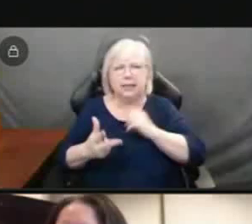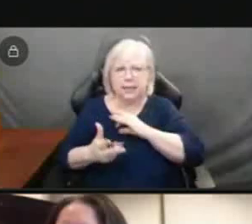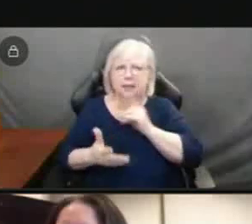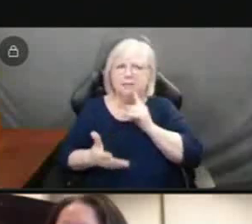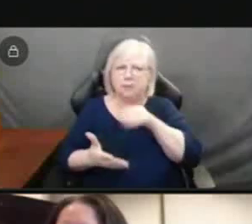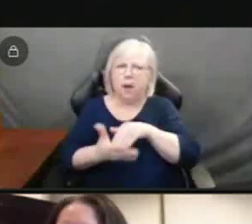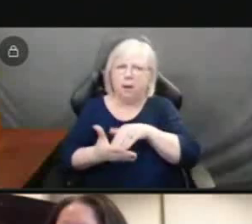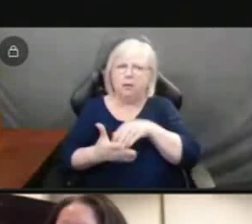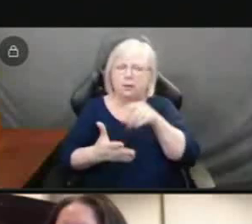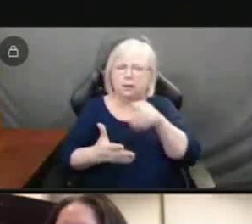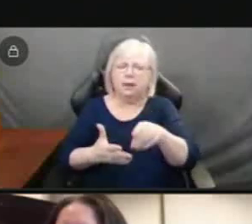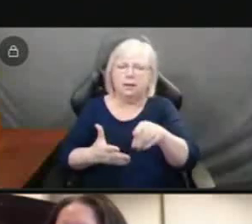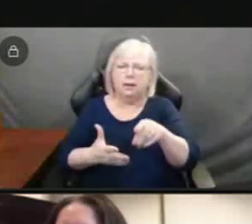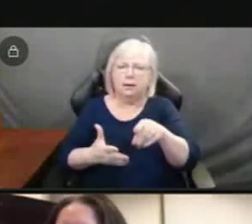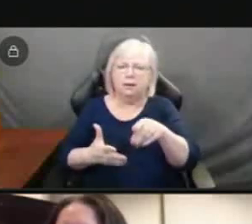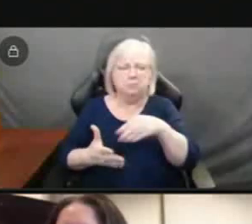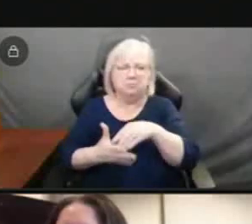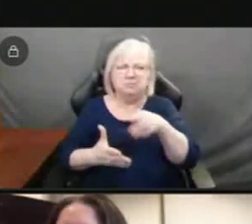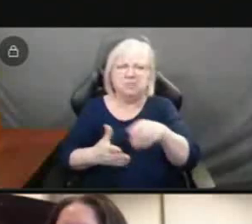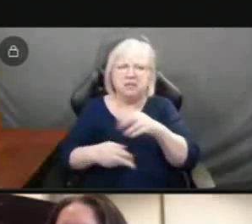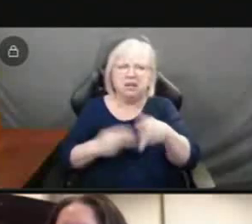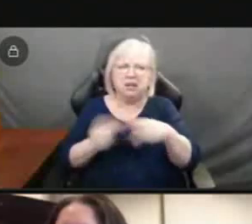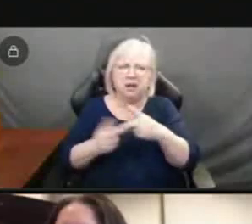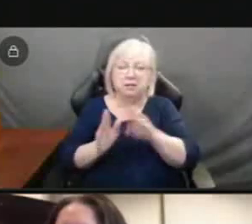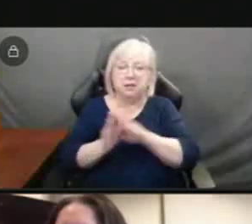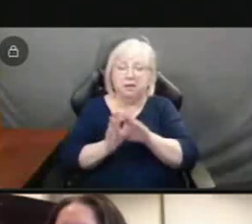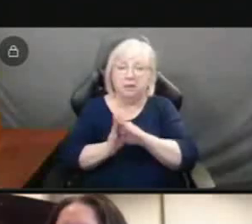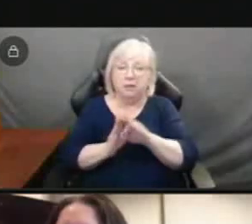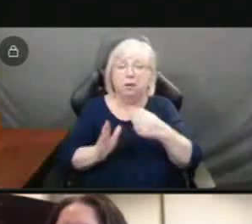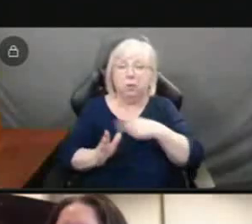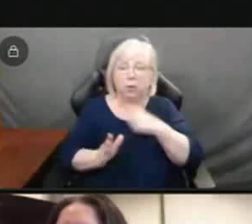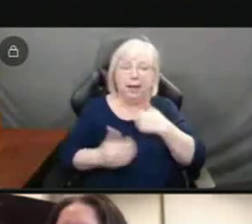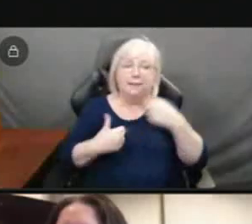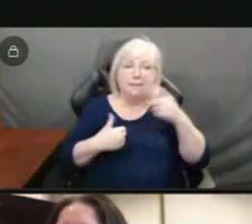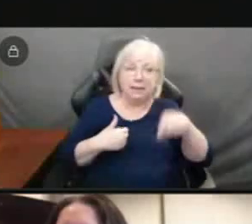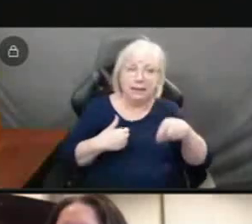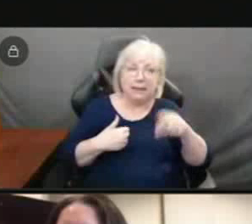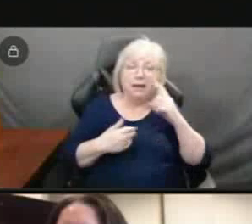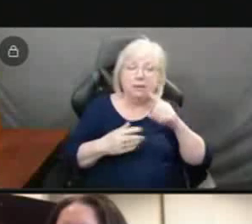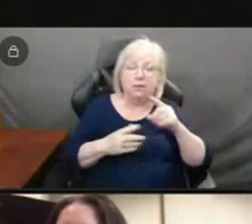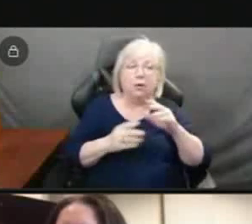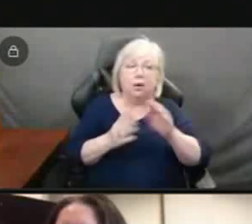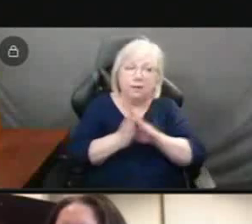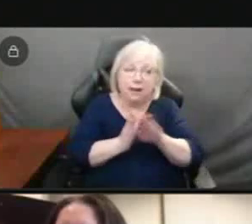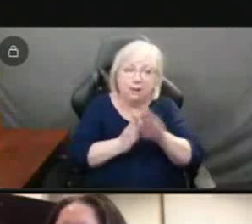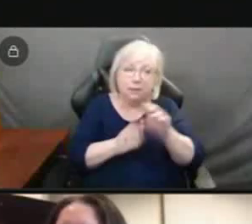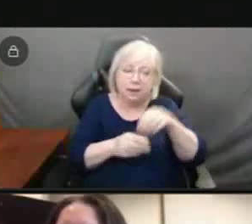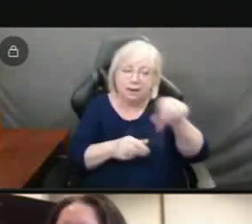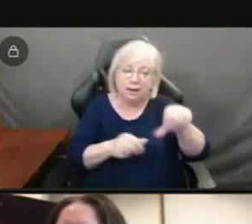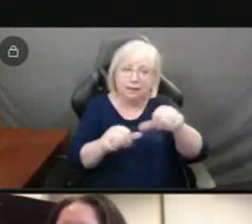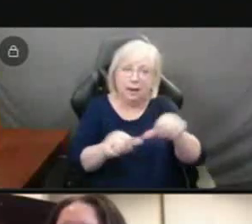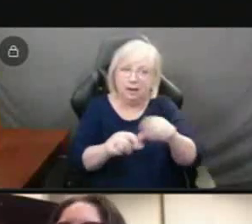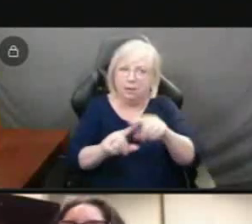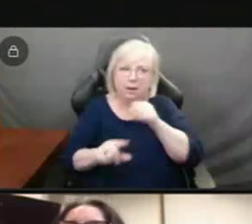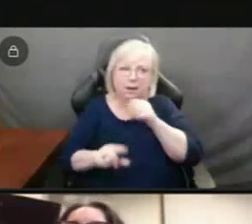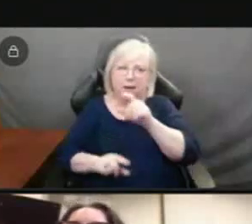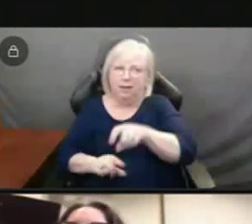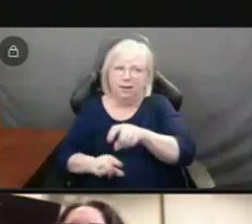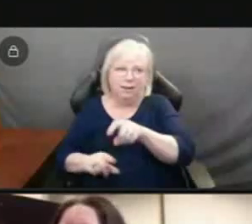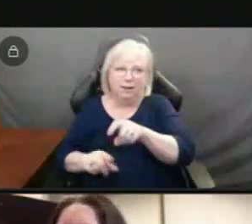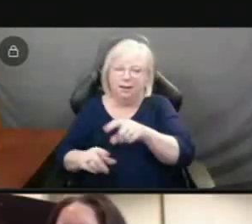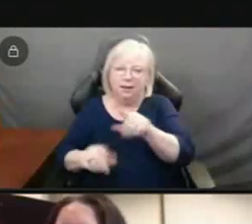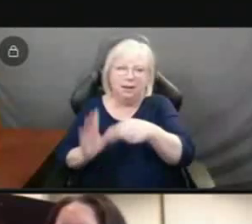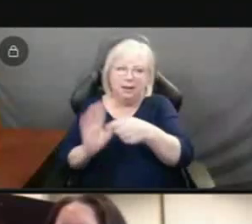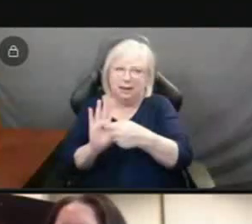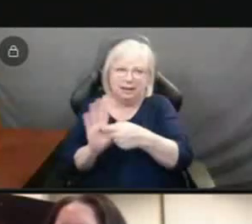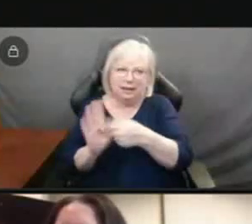kind of development. There is a need and desire for the development in this area, but this is not particular kind of development that staff